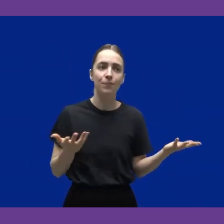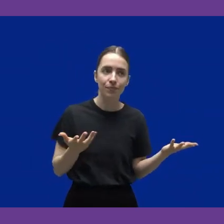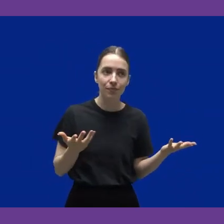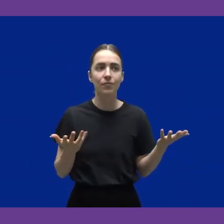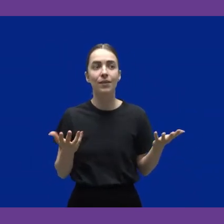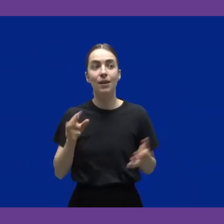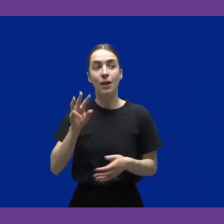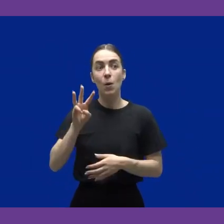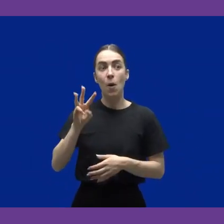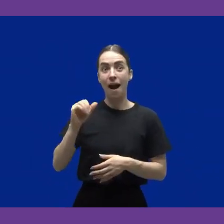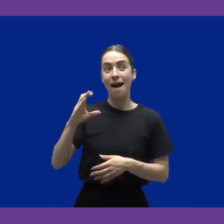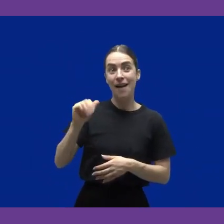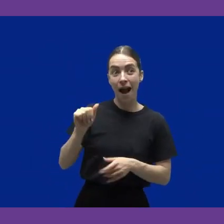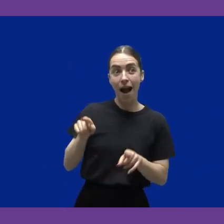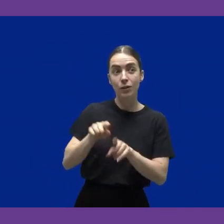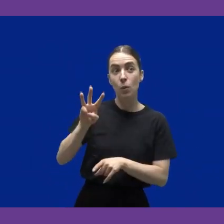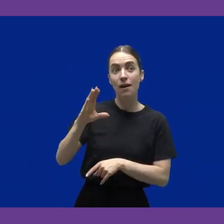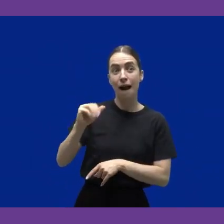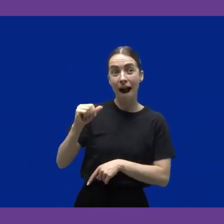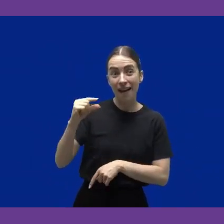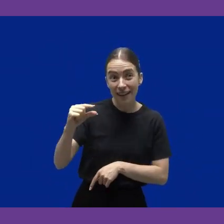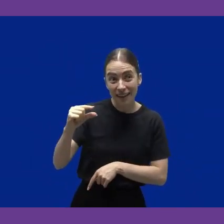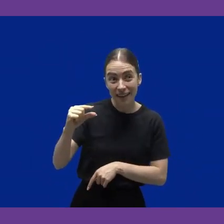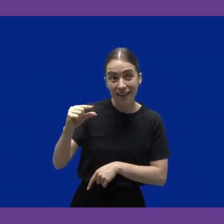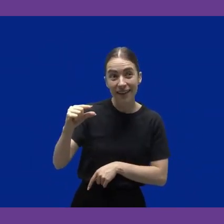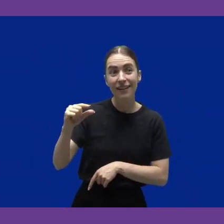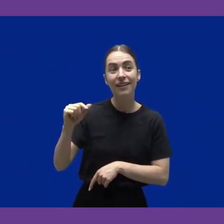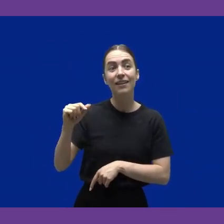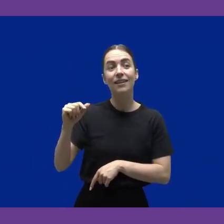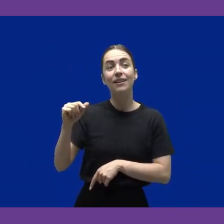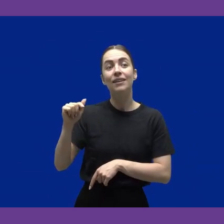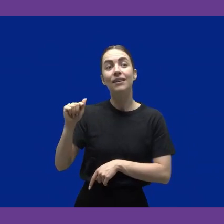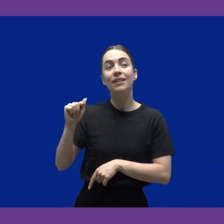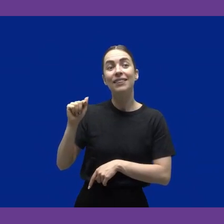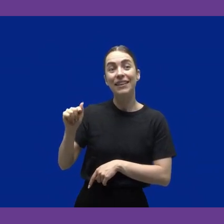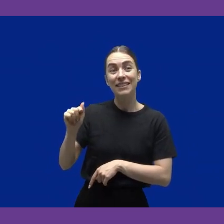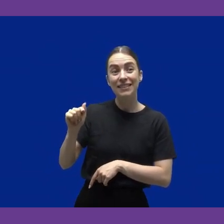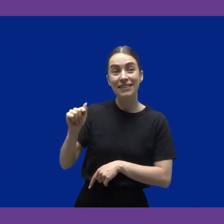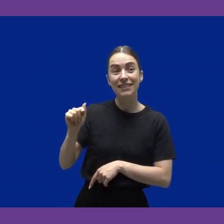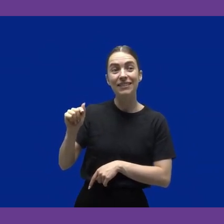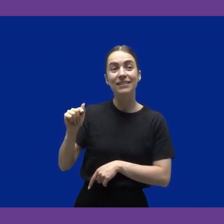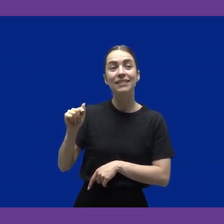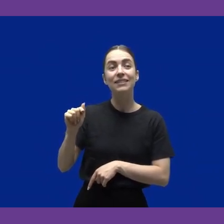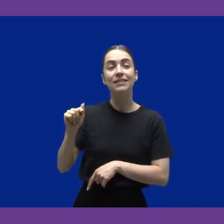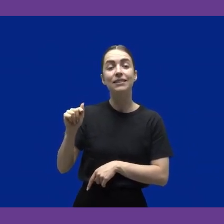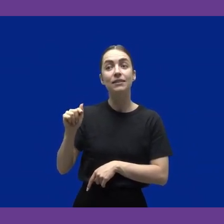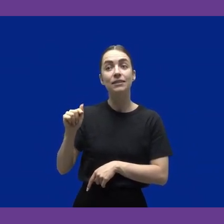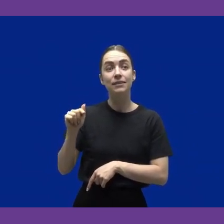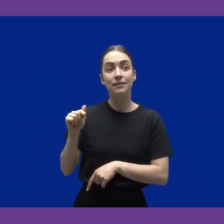that it's WCAG and the previous editions of 31549 could be a